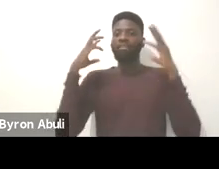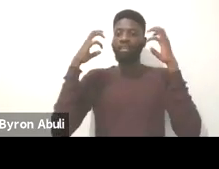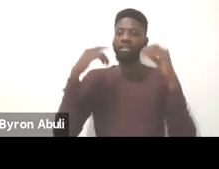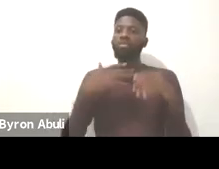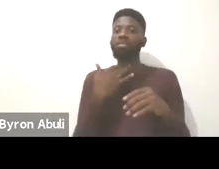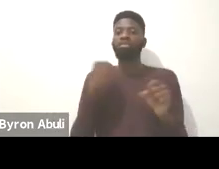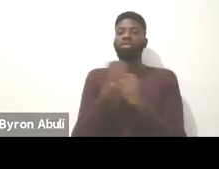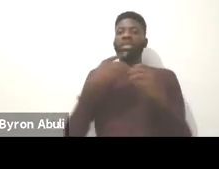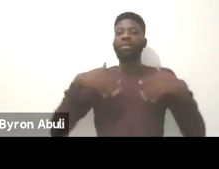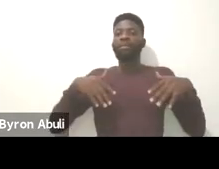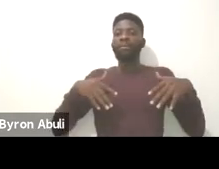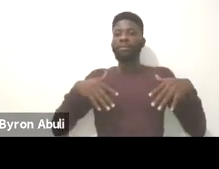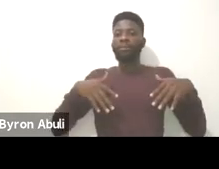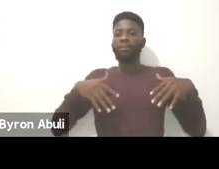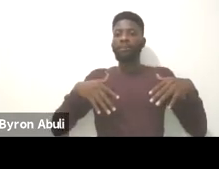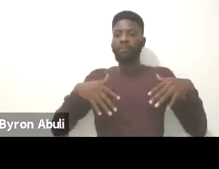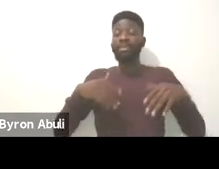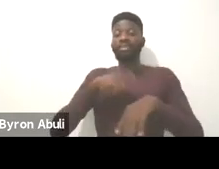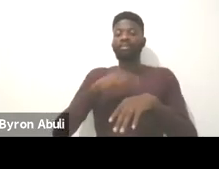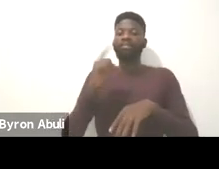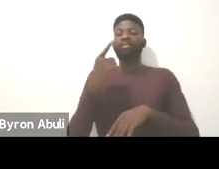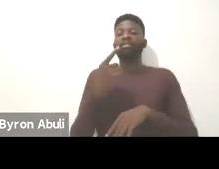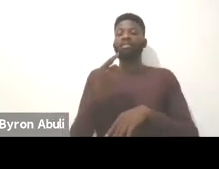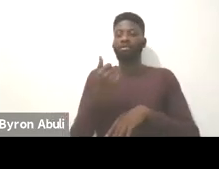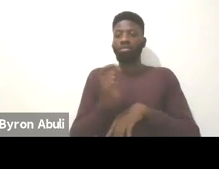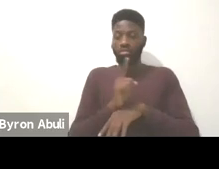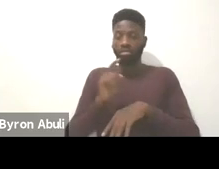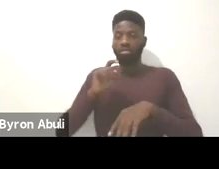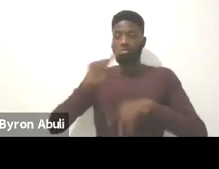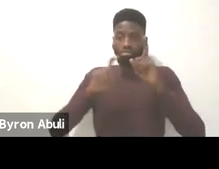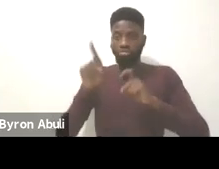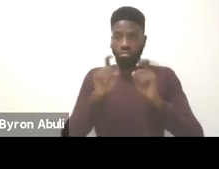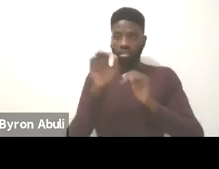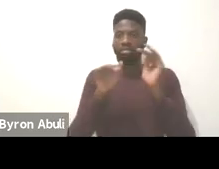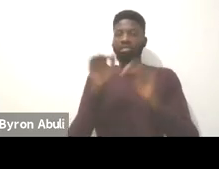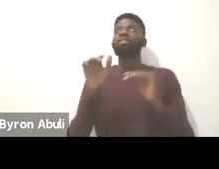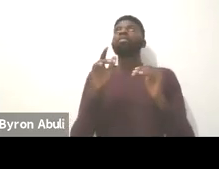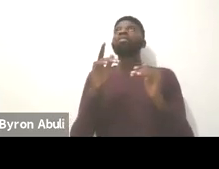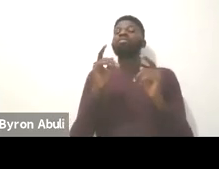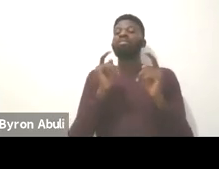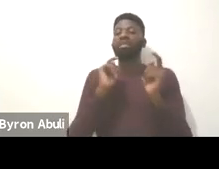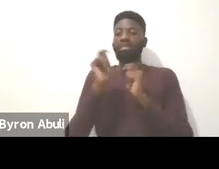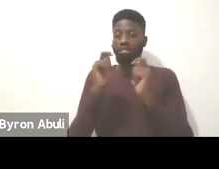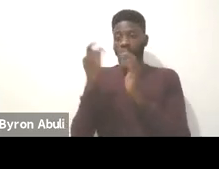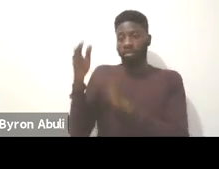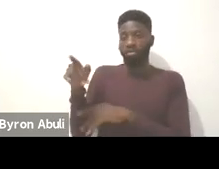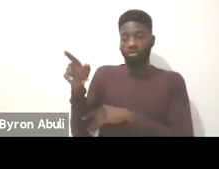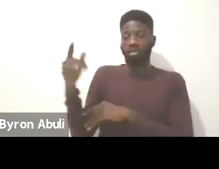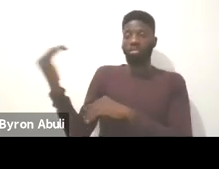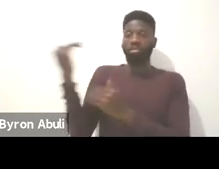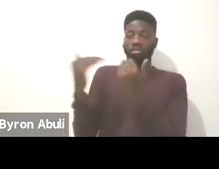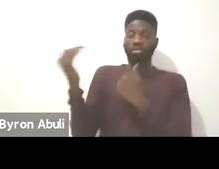nervous, and during the first few seconds when you're being asked questions, the interviewer you're already